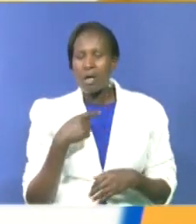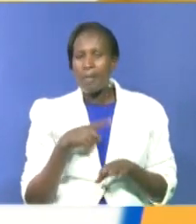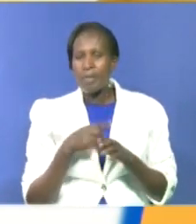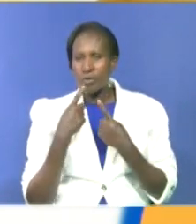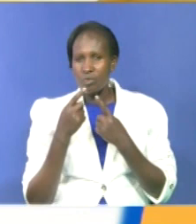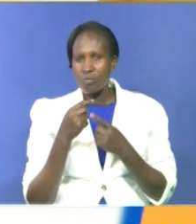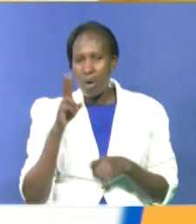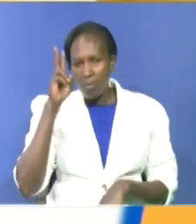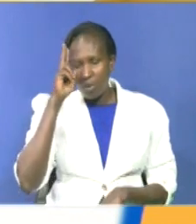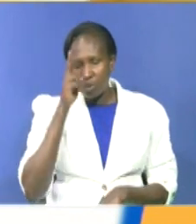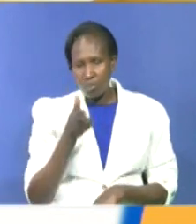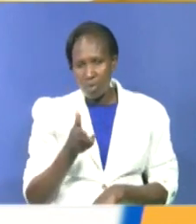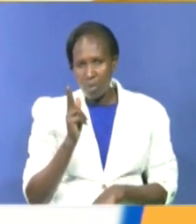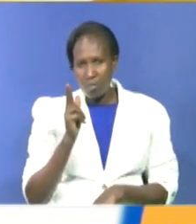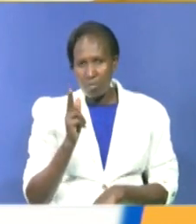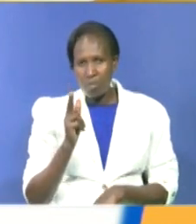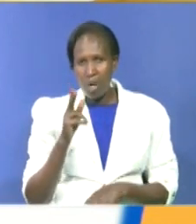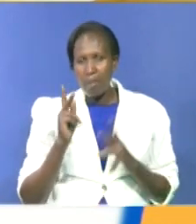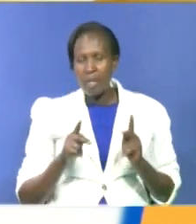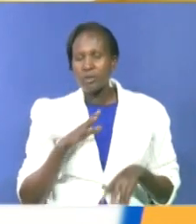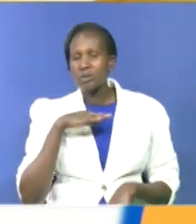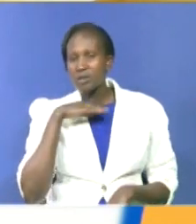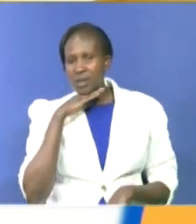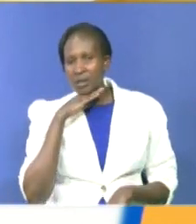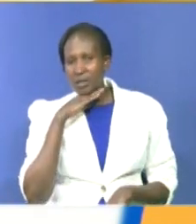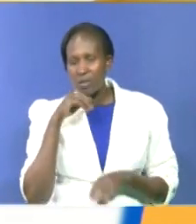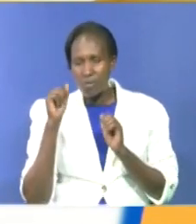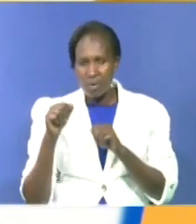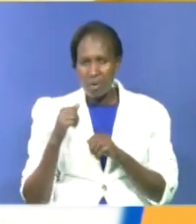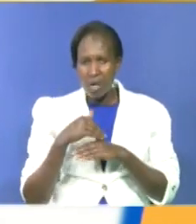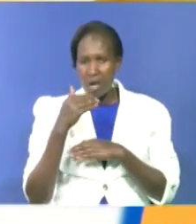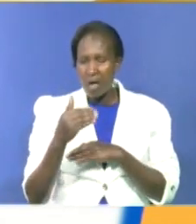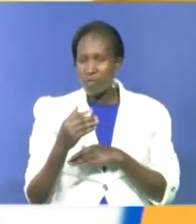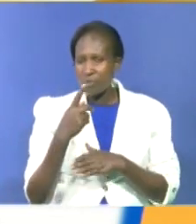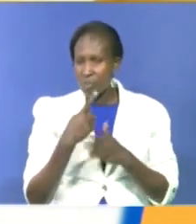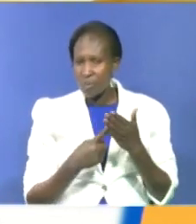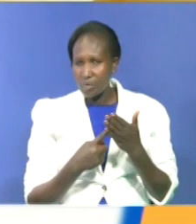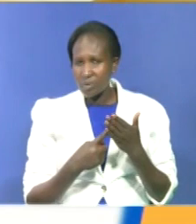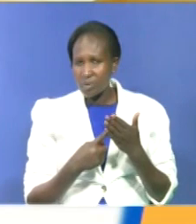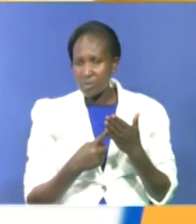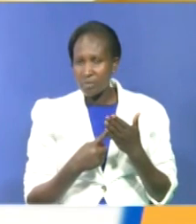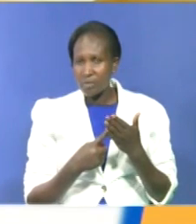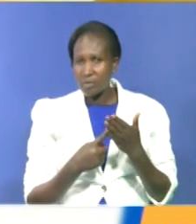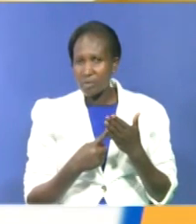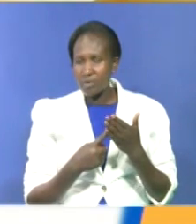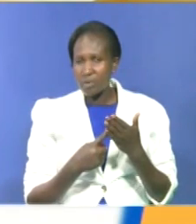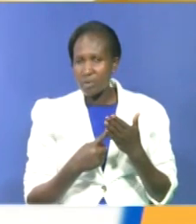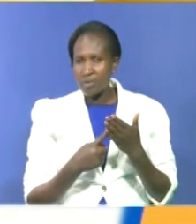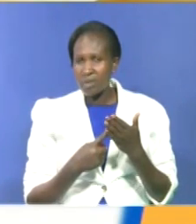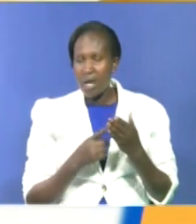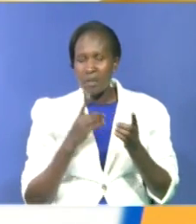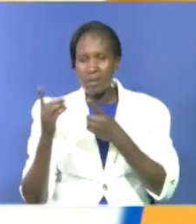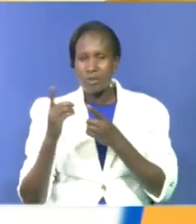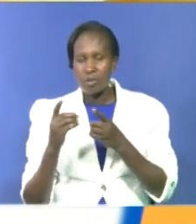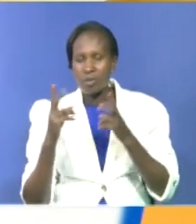police officer who shot someone dead last night, and we have agreed that after our team looked at the evidence and so on, IG and I discussed the matter